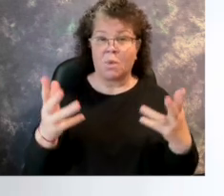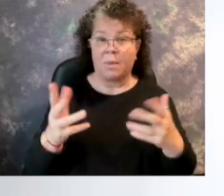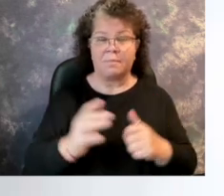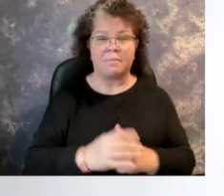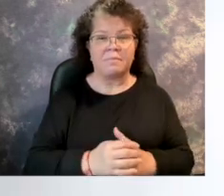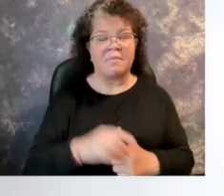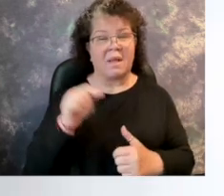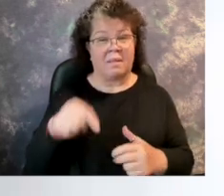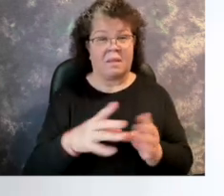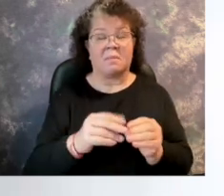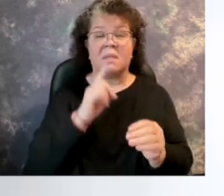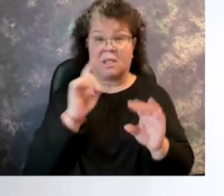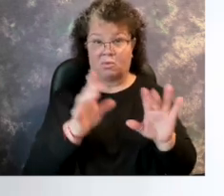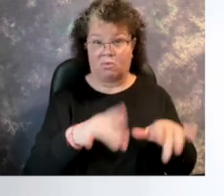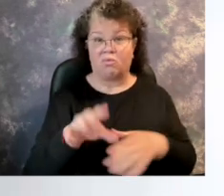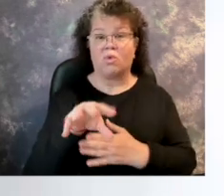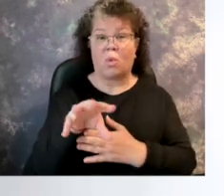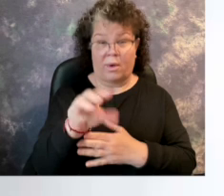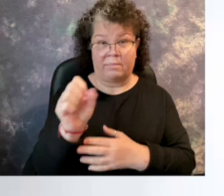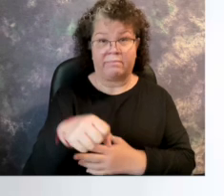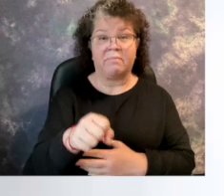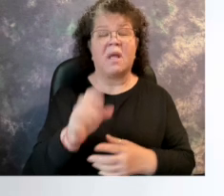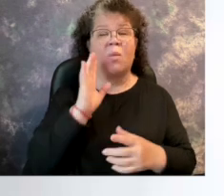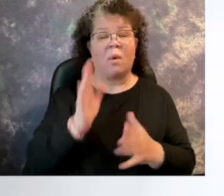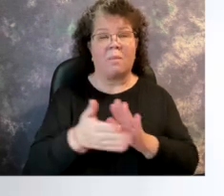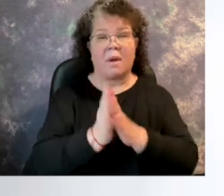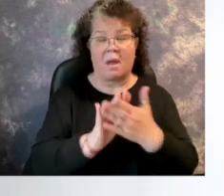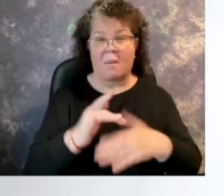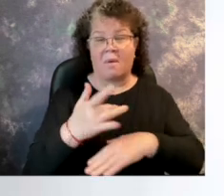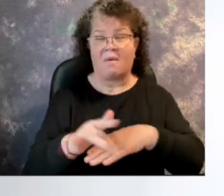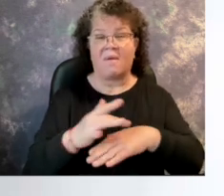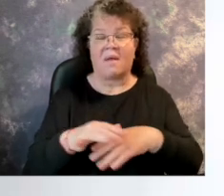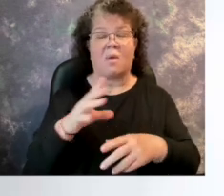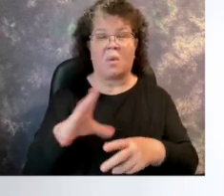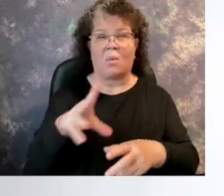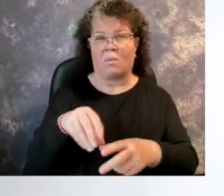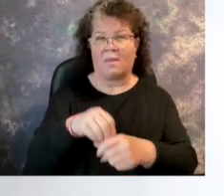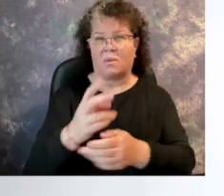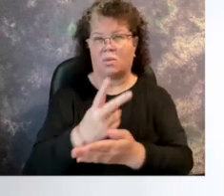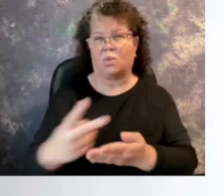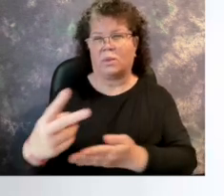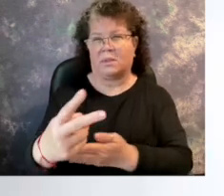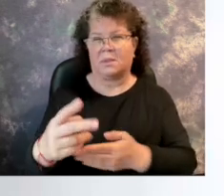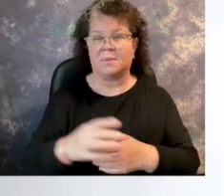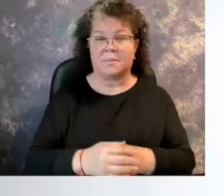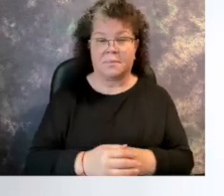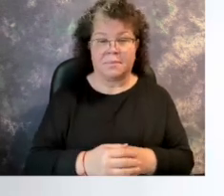This meeting is being recorded and will be available on our meetings and workshops webpage in about 2 weeks.